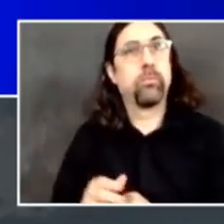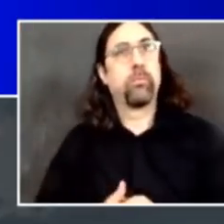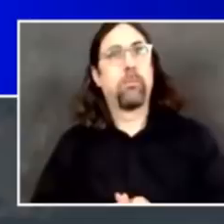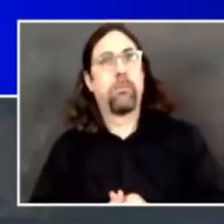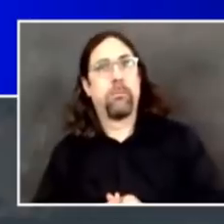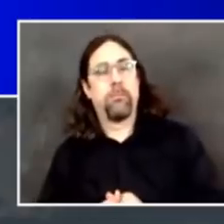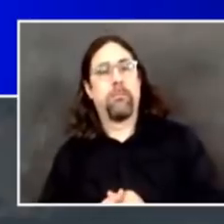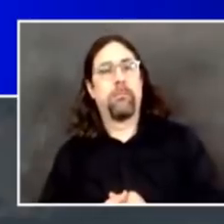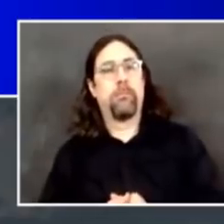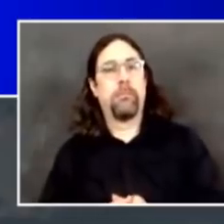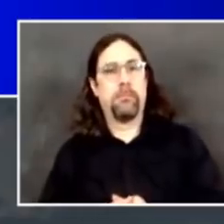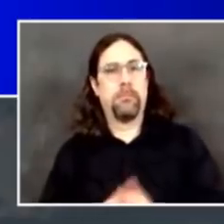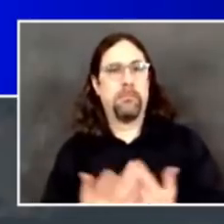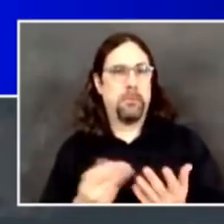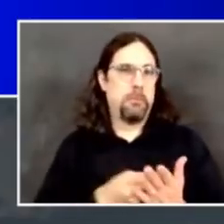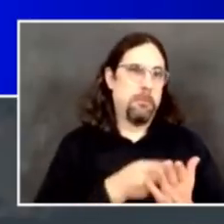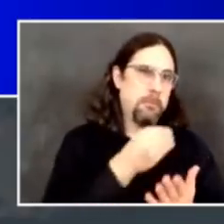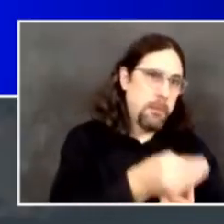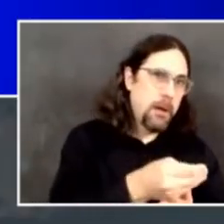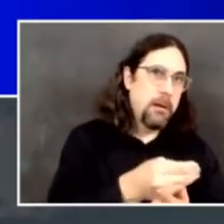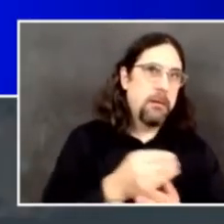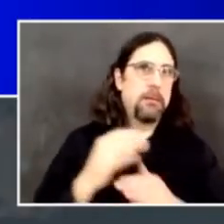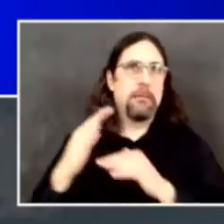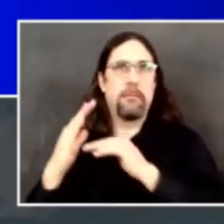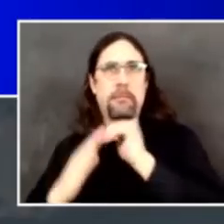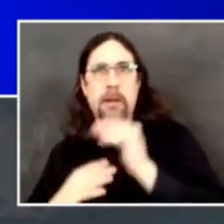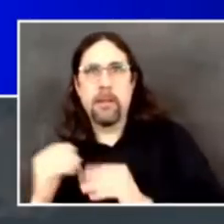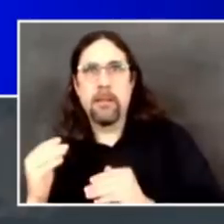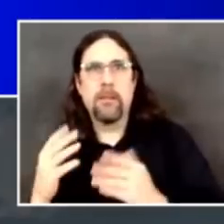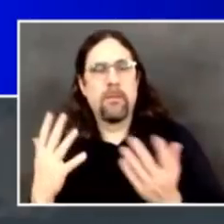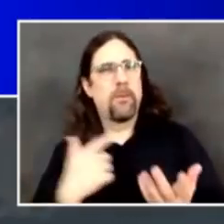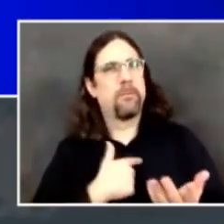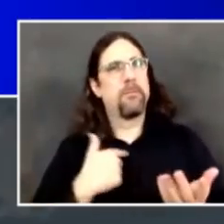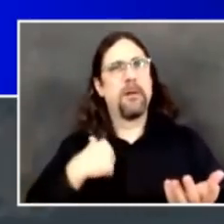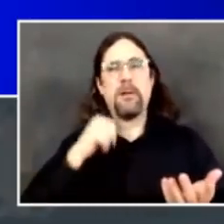there's always the supplies and equipment we need.